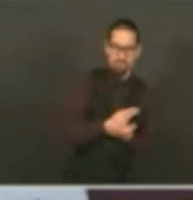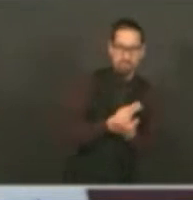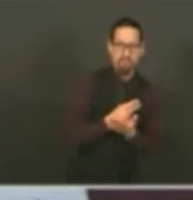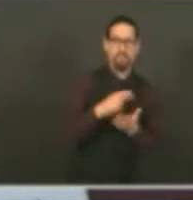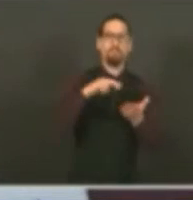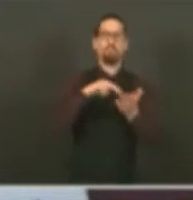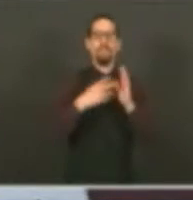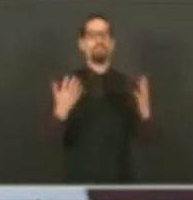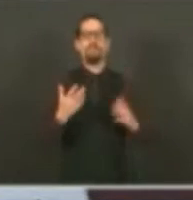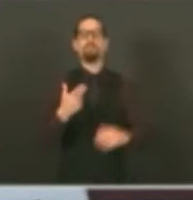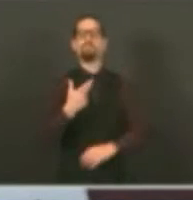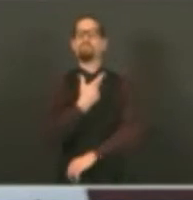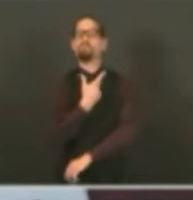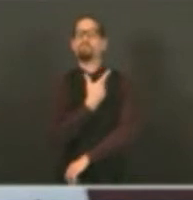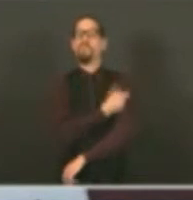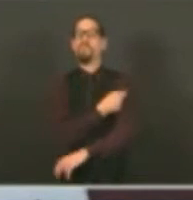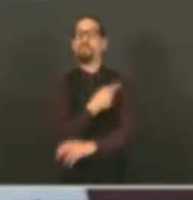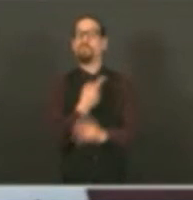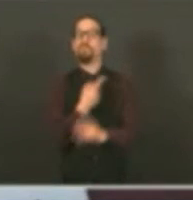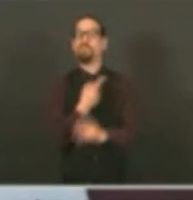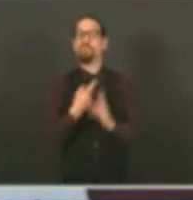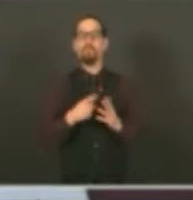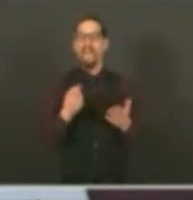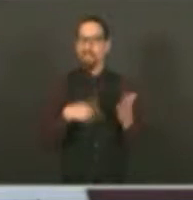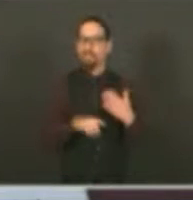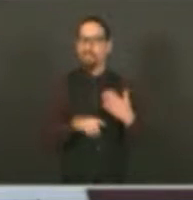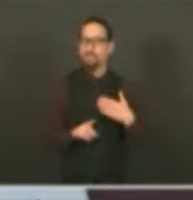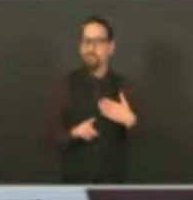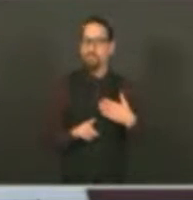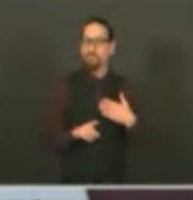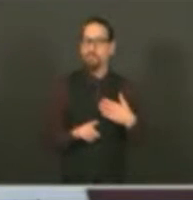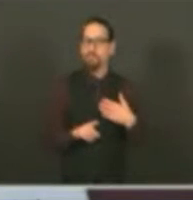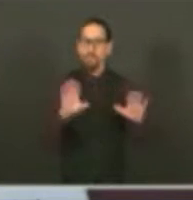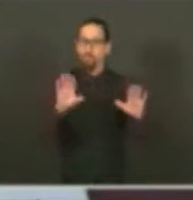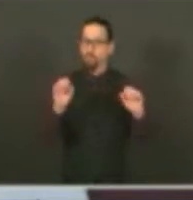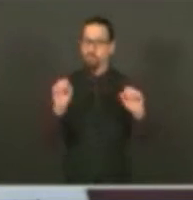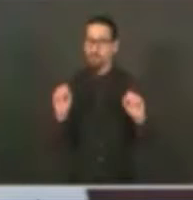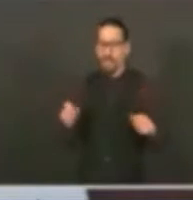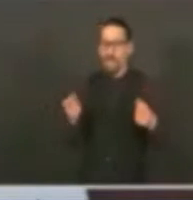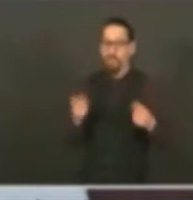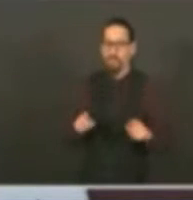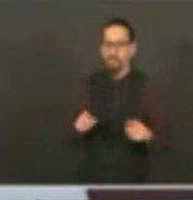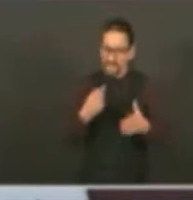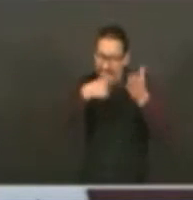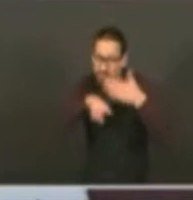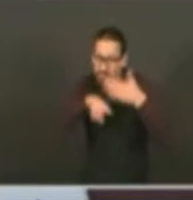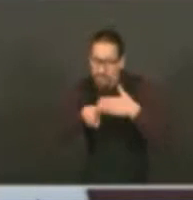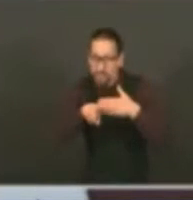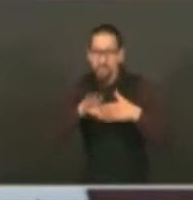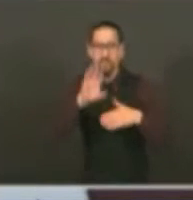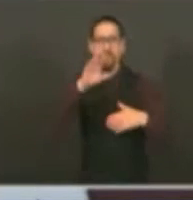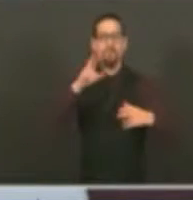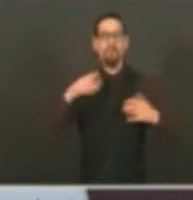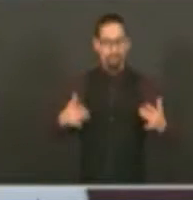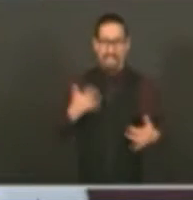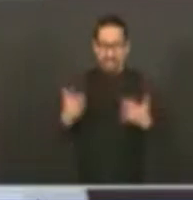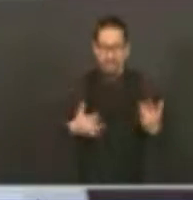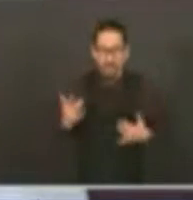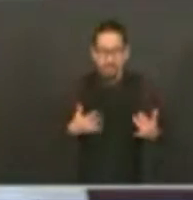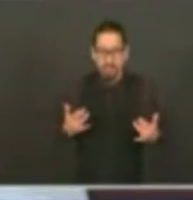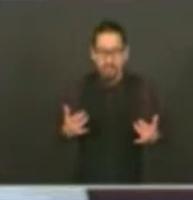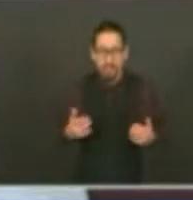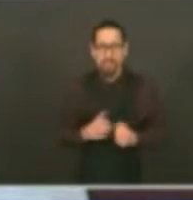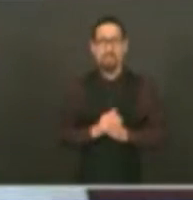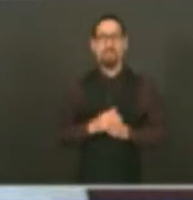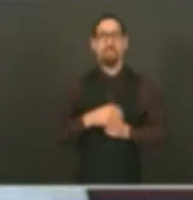again. People could be receiving vaccine here in Rhode Island as soon as next week. That is incredibly exciting to me. If offered, I would be the first